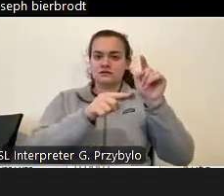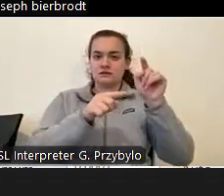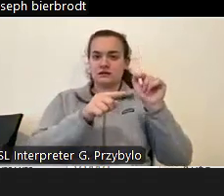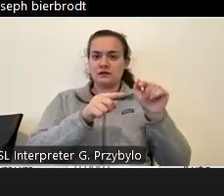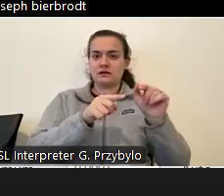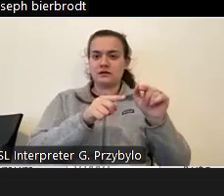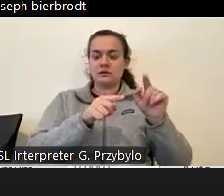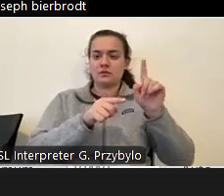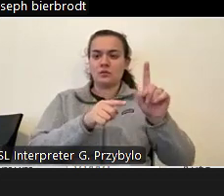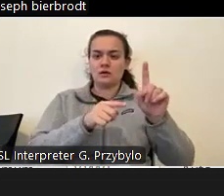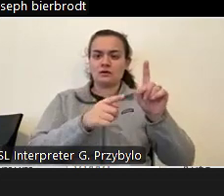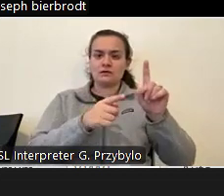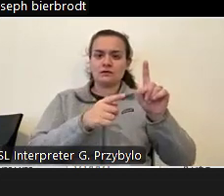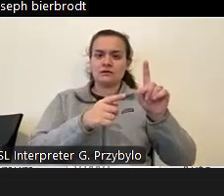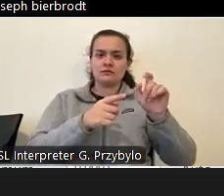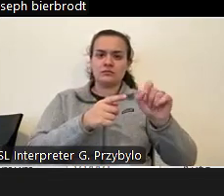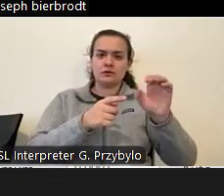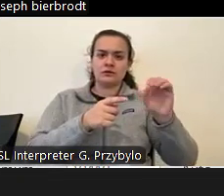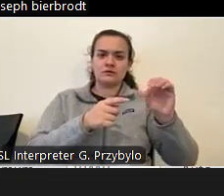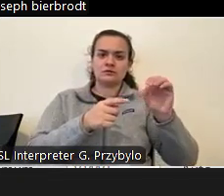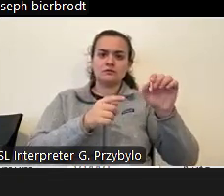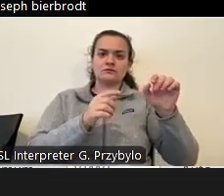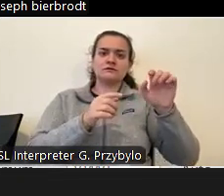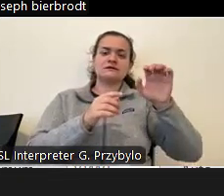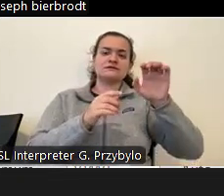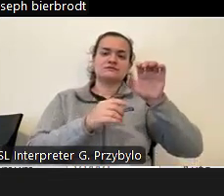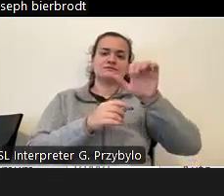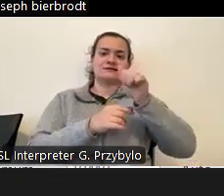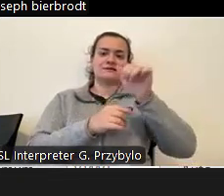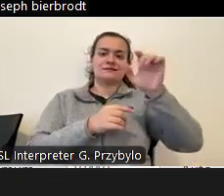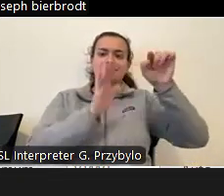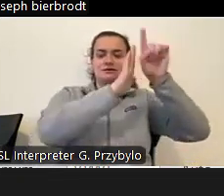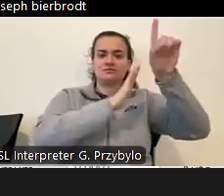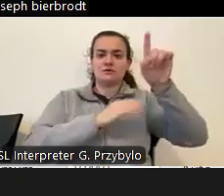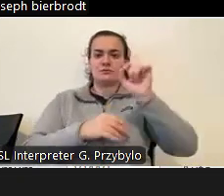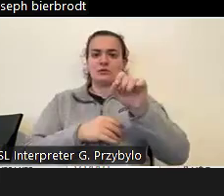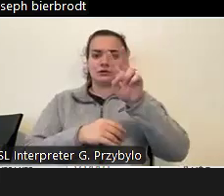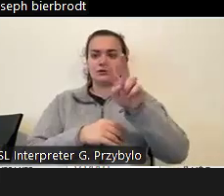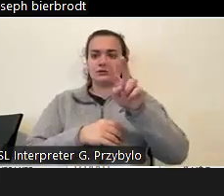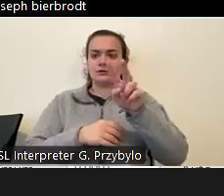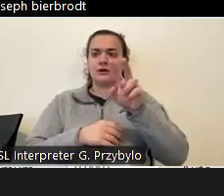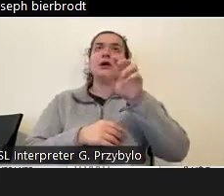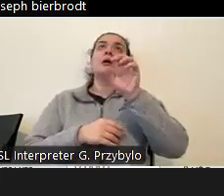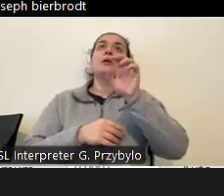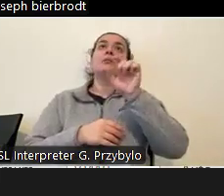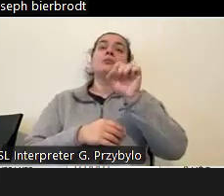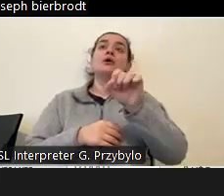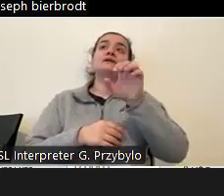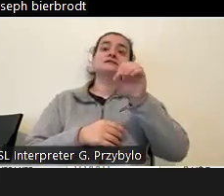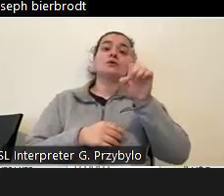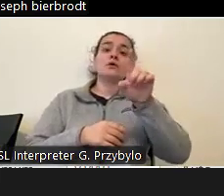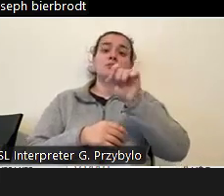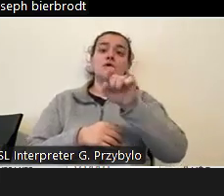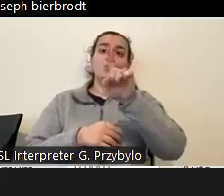minus 1, which is 0.1, 0.2, I'm sorry, 0.01, 1/100th, and then